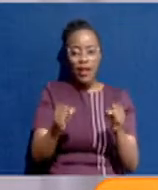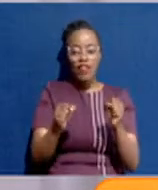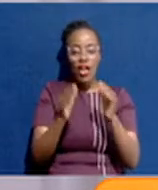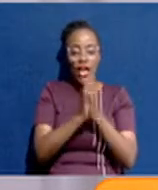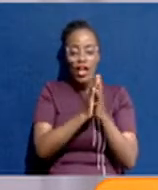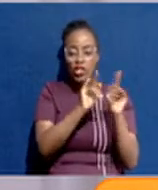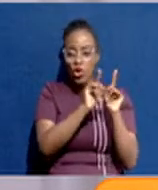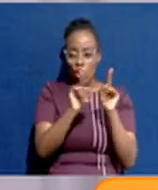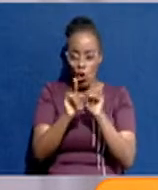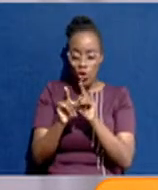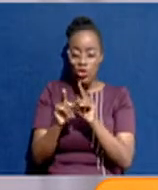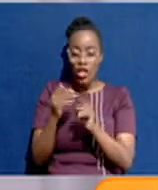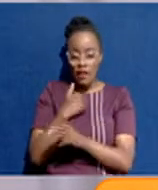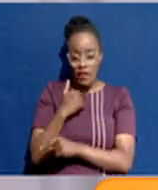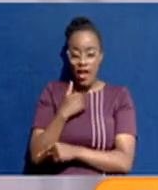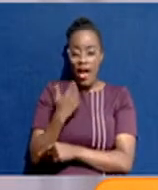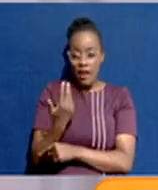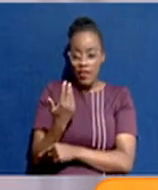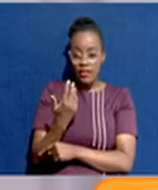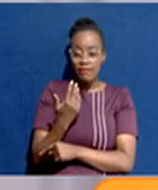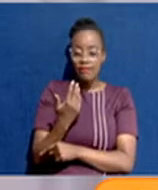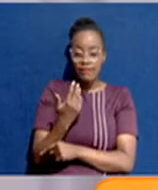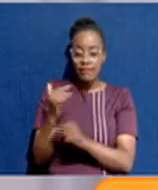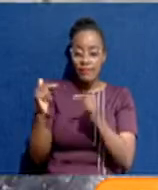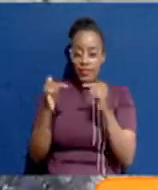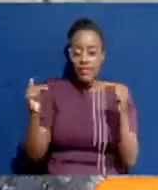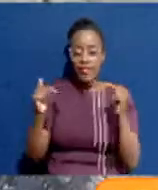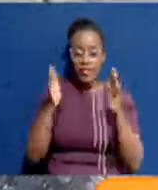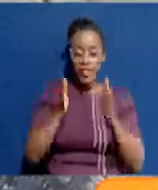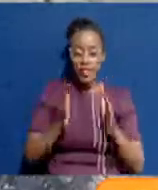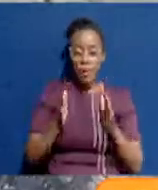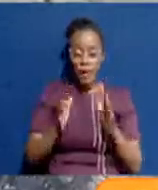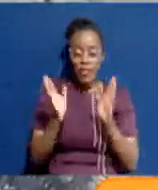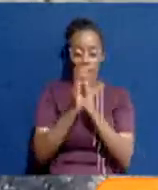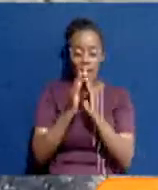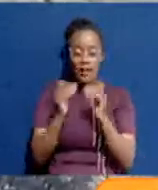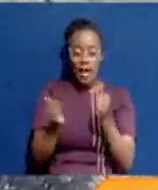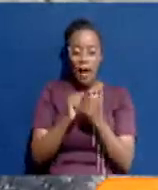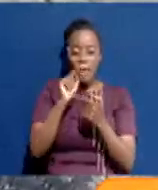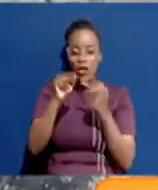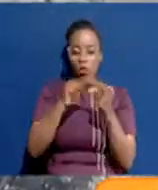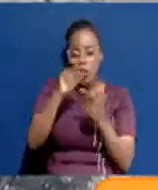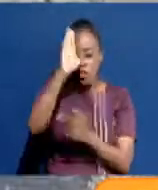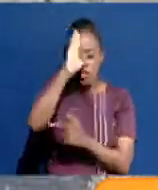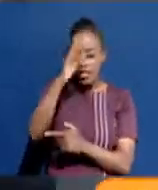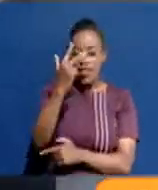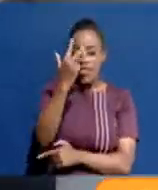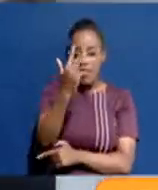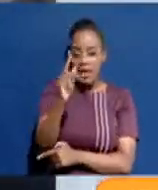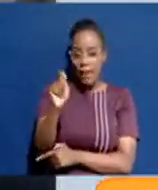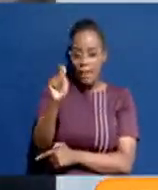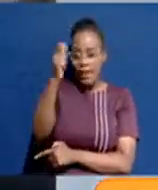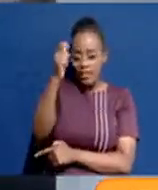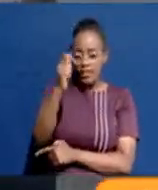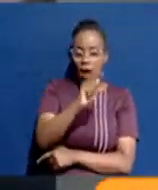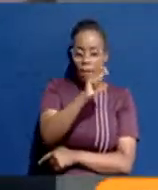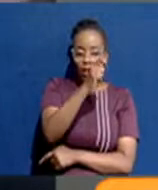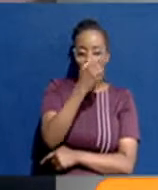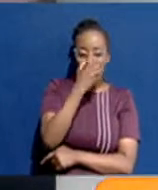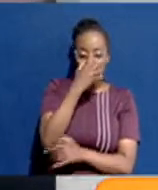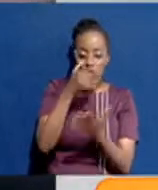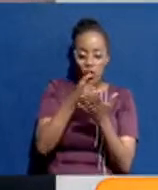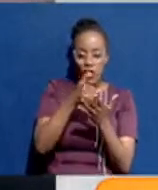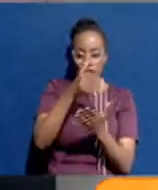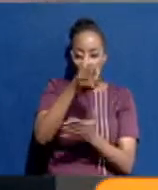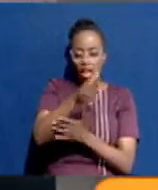and tantamount to atrocities against humanity. The meeting held on Sunday by three heads of states, President Ruto,